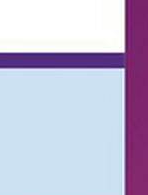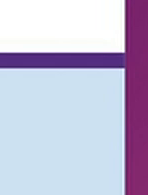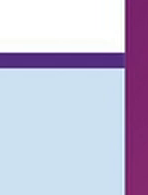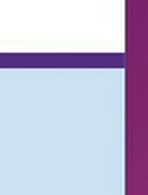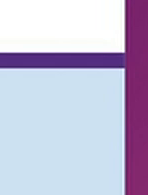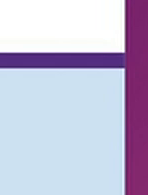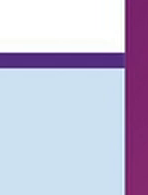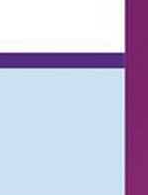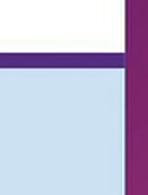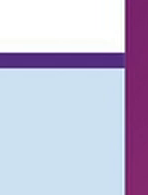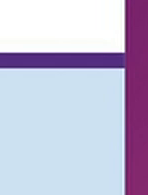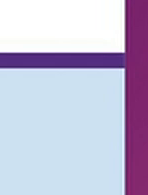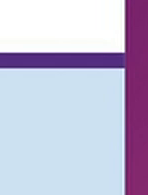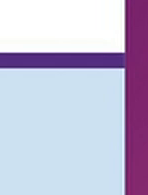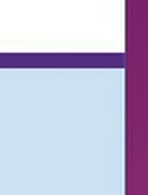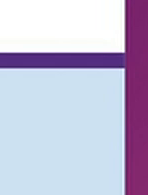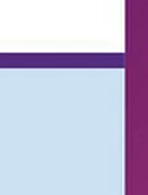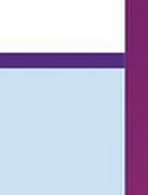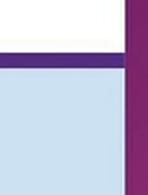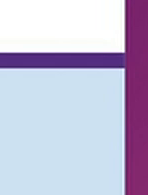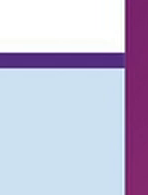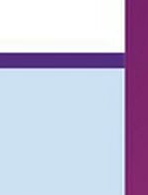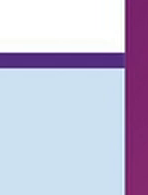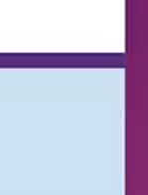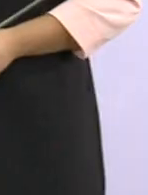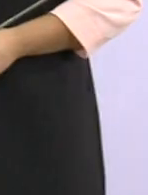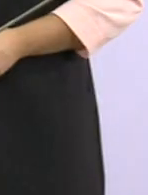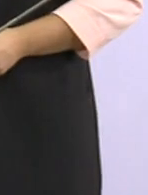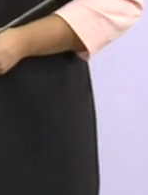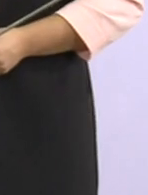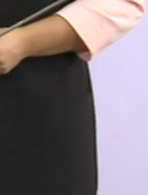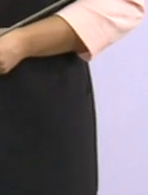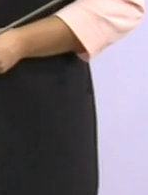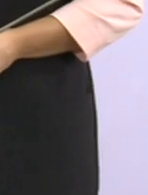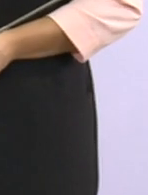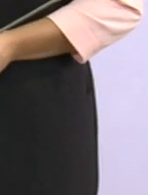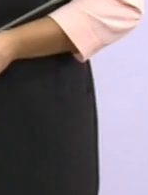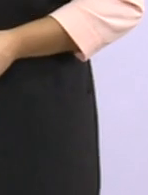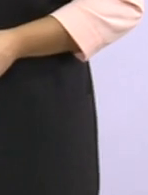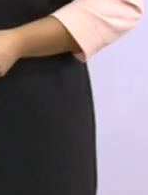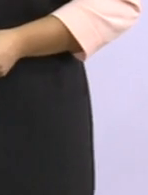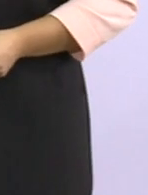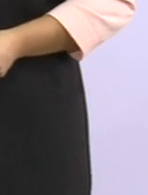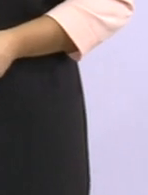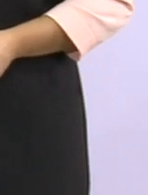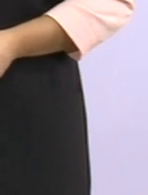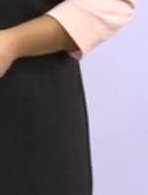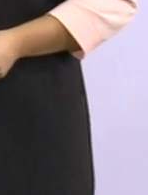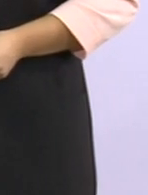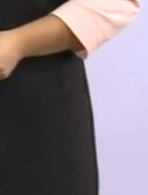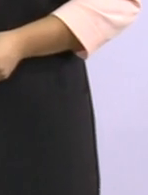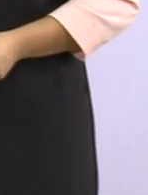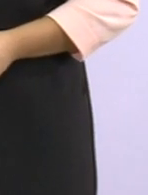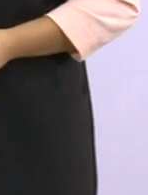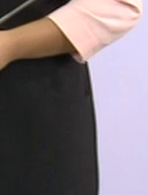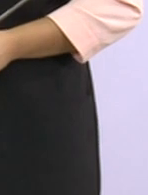pay attention that it has nothing with the sports or game. Next idiom is throw in the